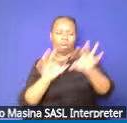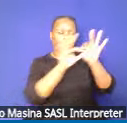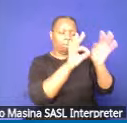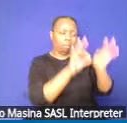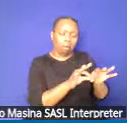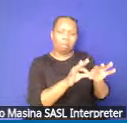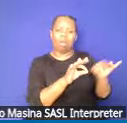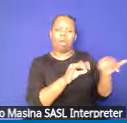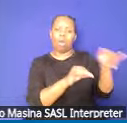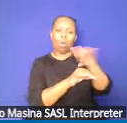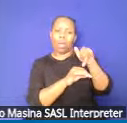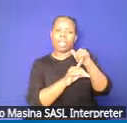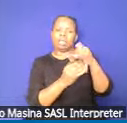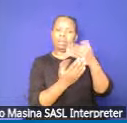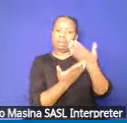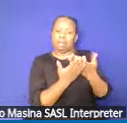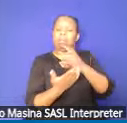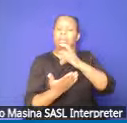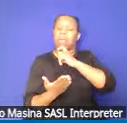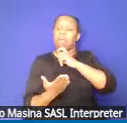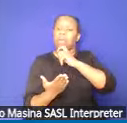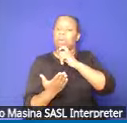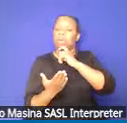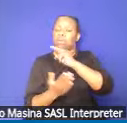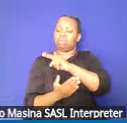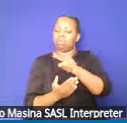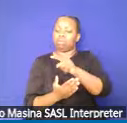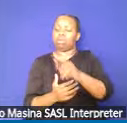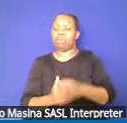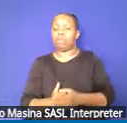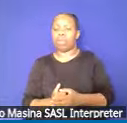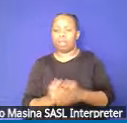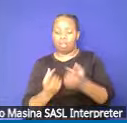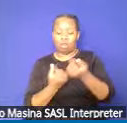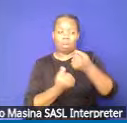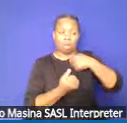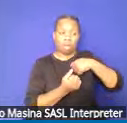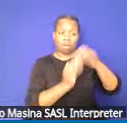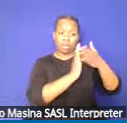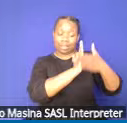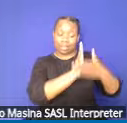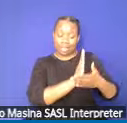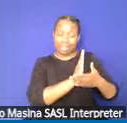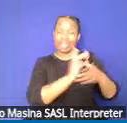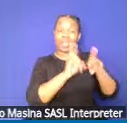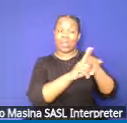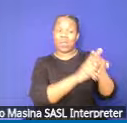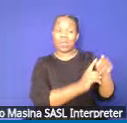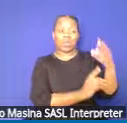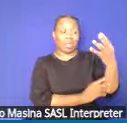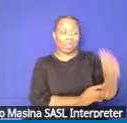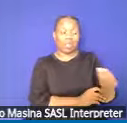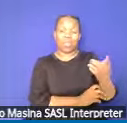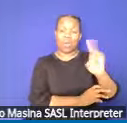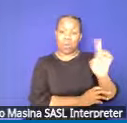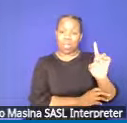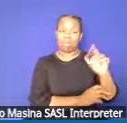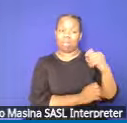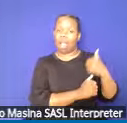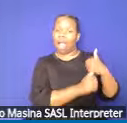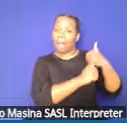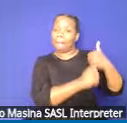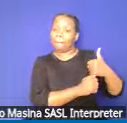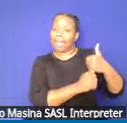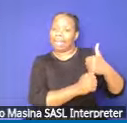are applicable, So from our side as well, we have campaigns,